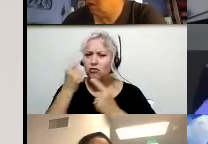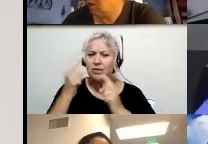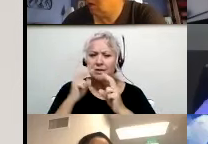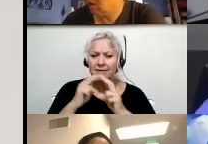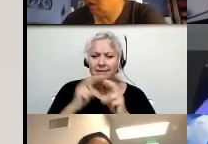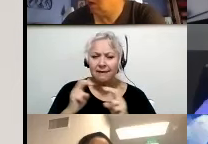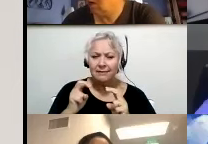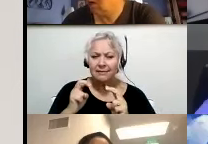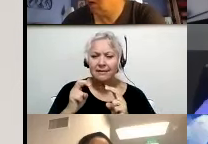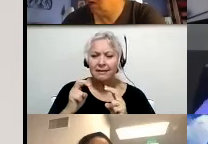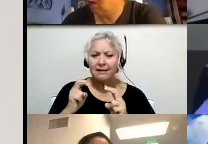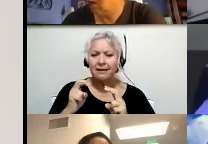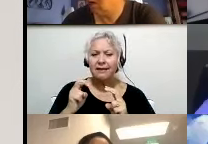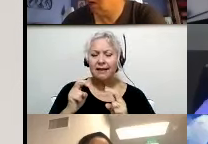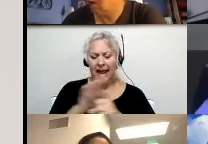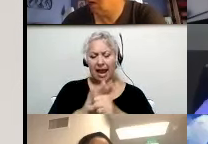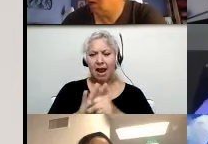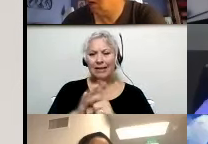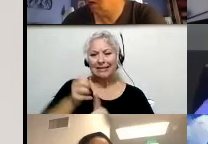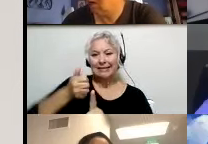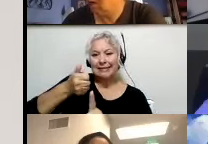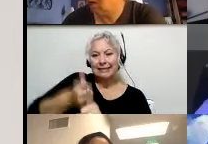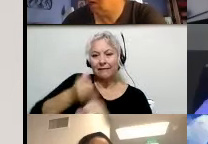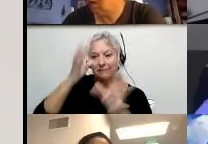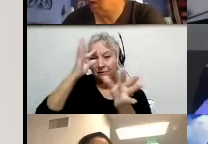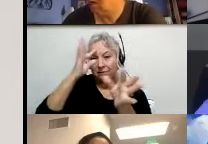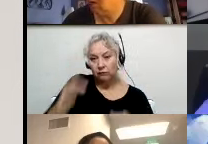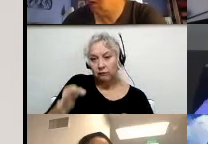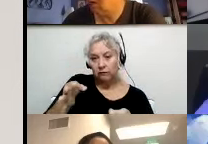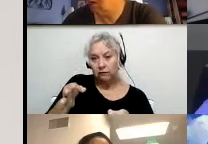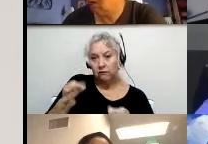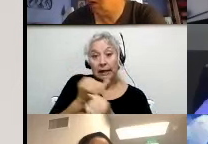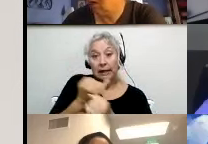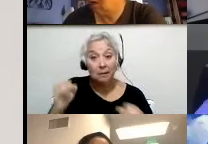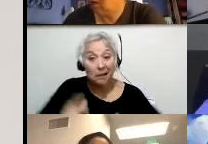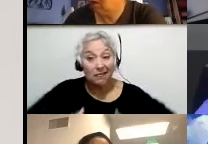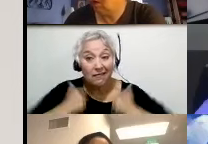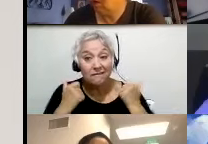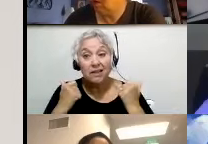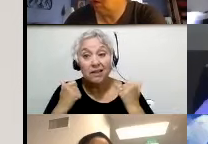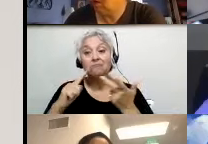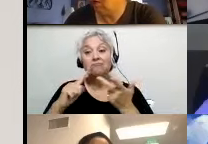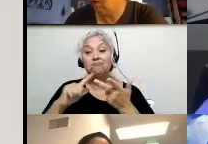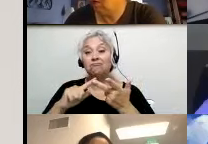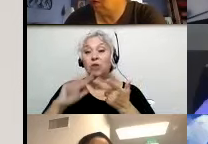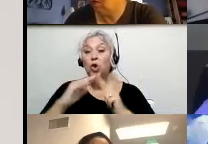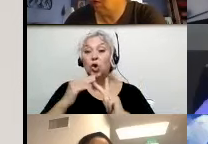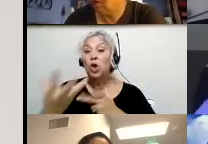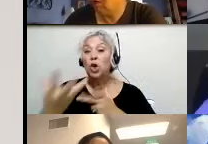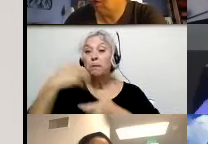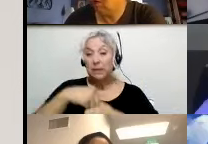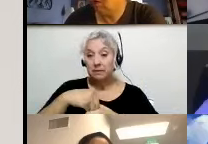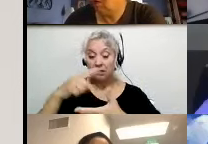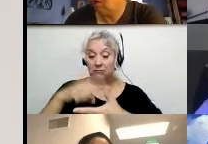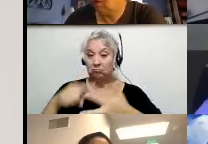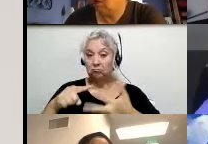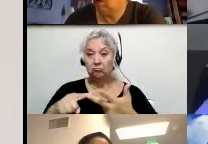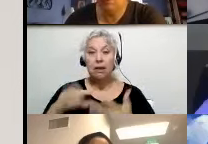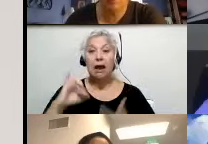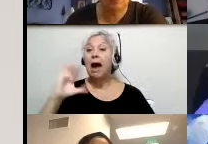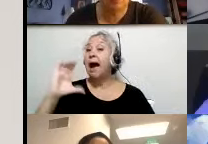students in the areas of self-determination, independent living, and community participation. Because the ICAP's not going